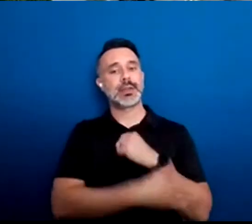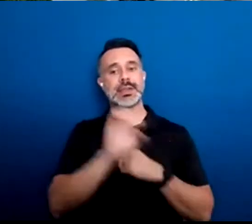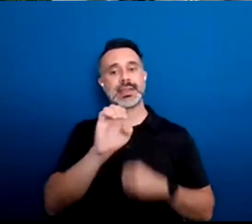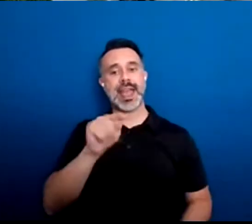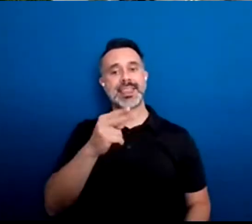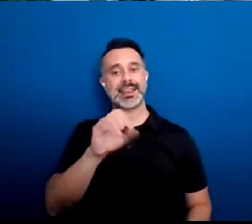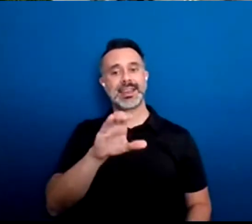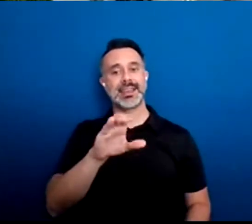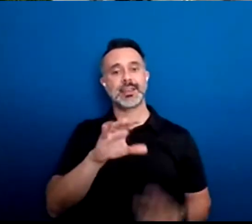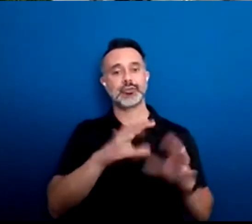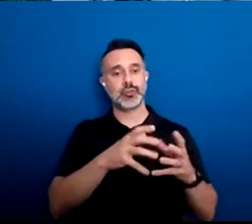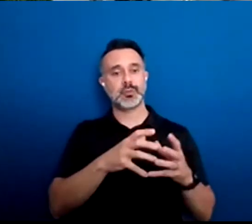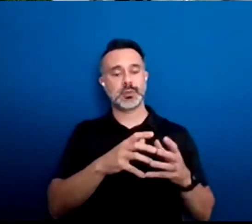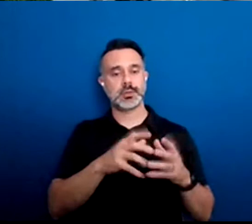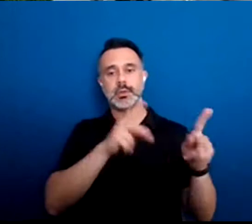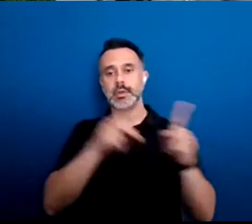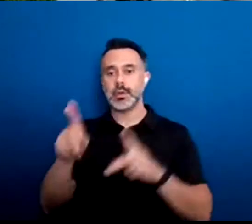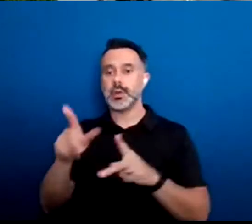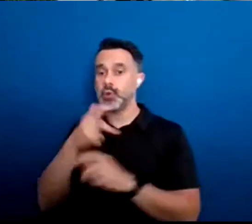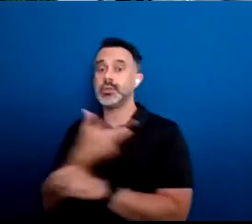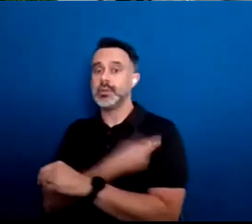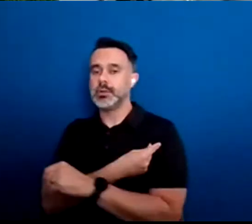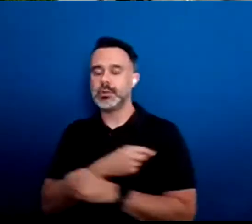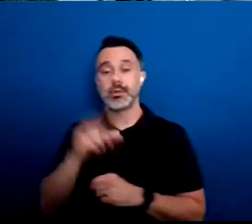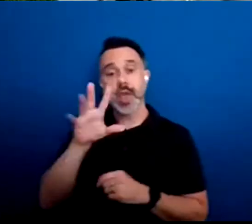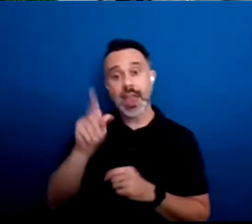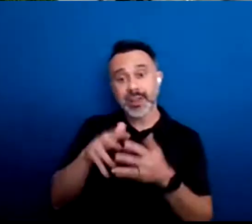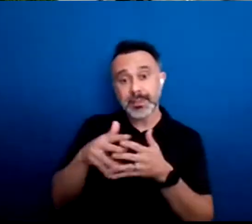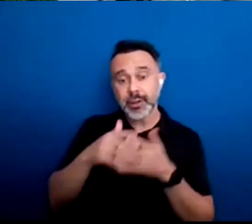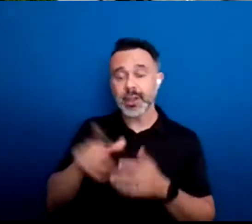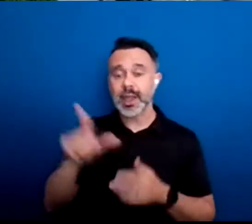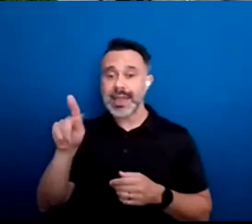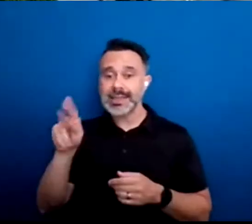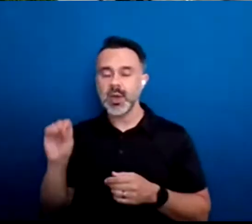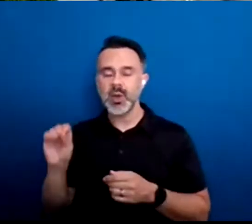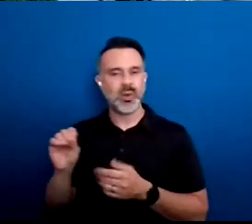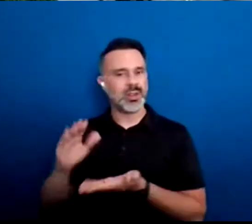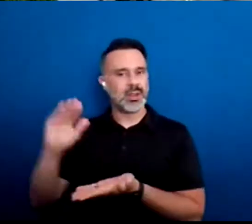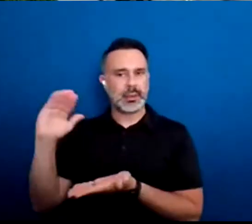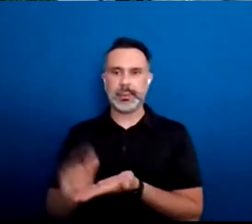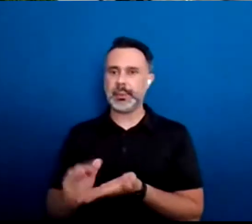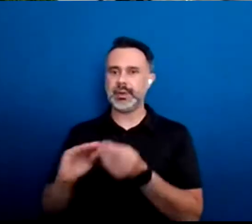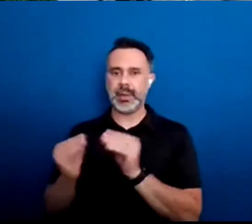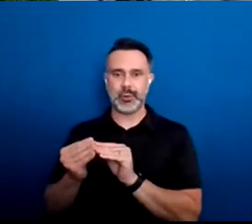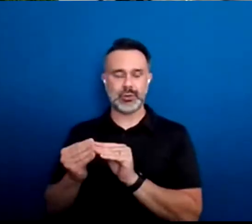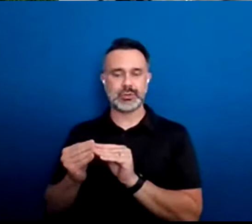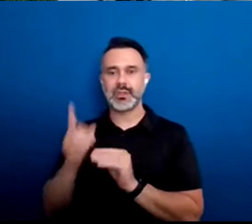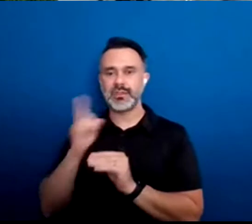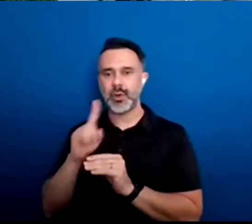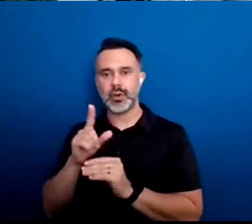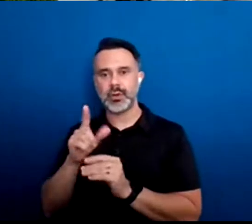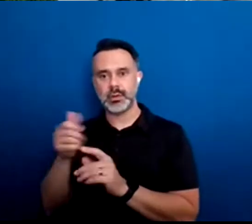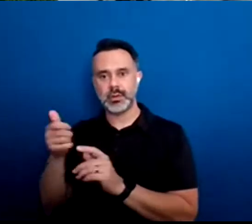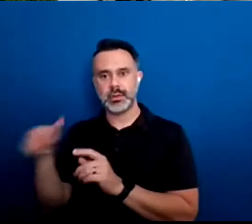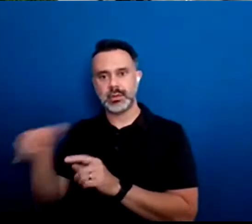been vaccinated, the African American and Latino ethnic groups are underrepresented in being vaccinated in Sacramento County. And then